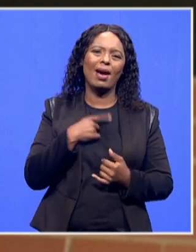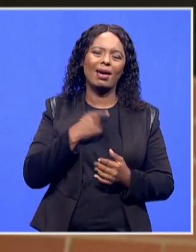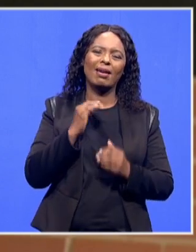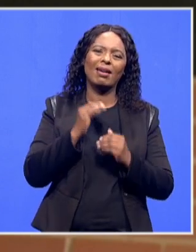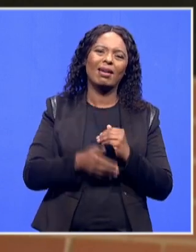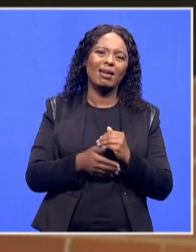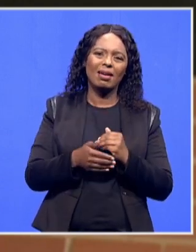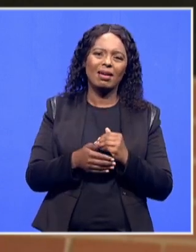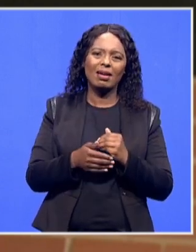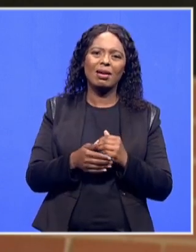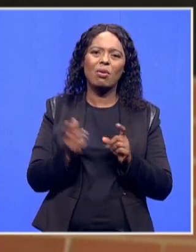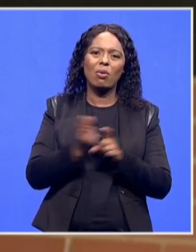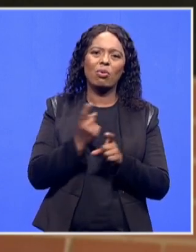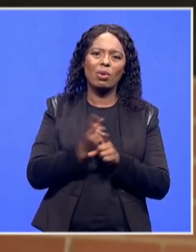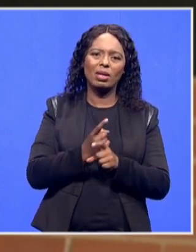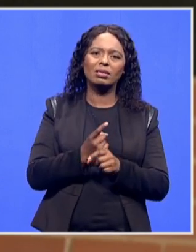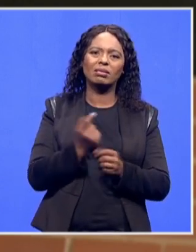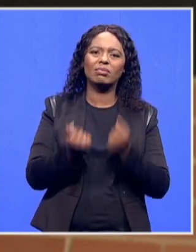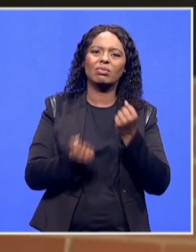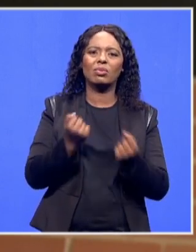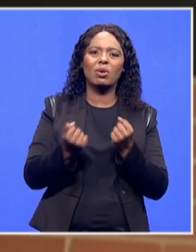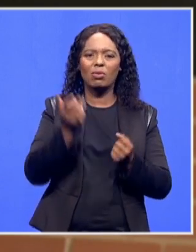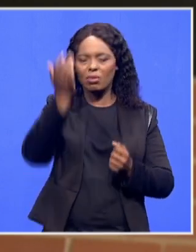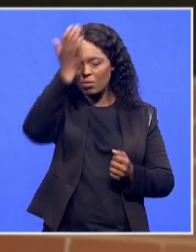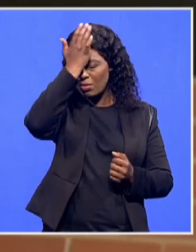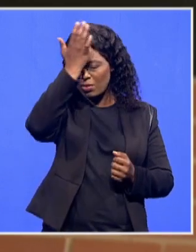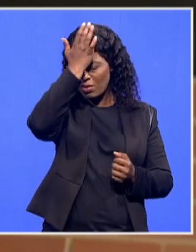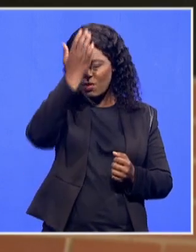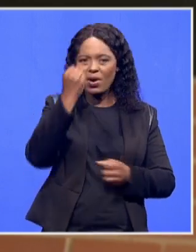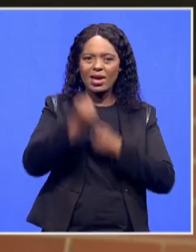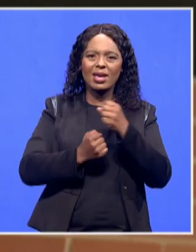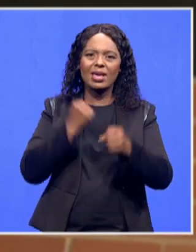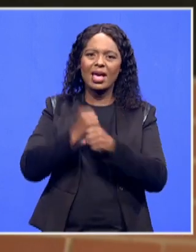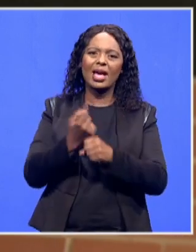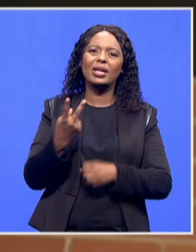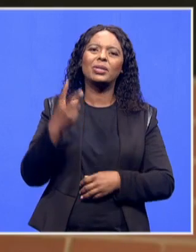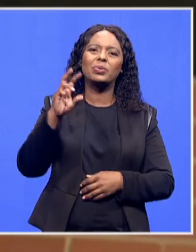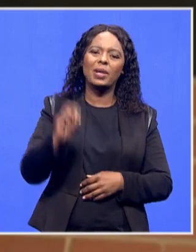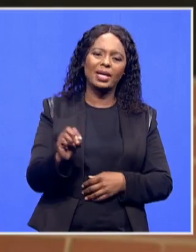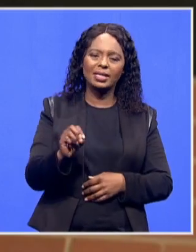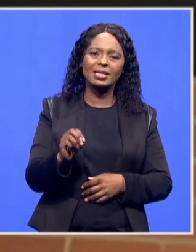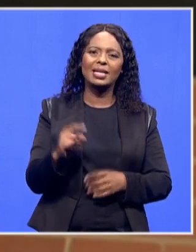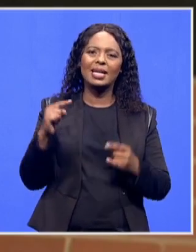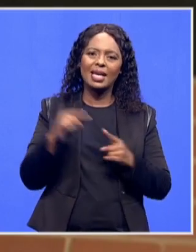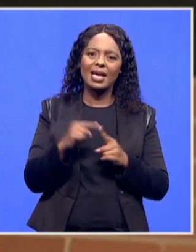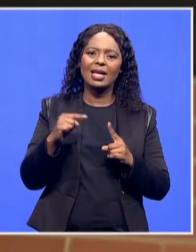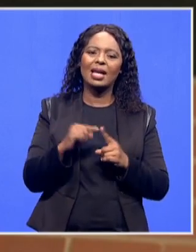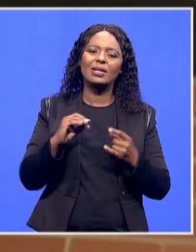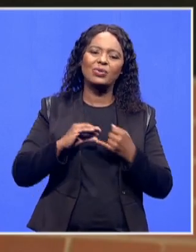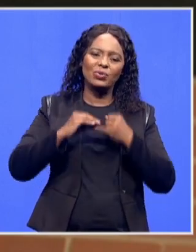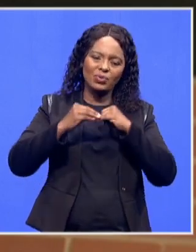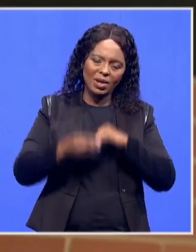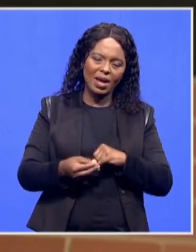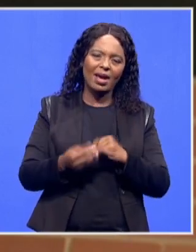the corruption trial of former President Jacob Zuma for over 20 years, and he's trying to,